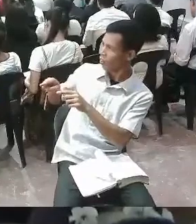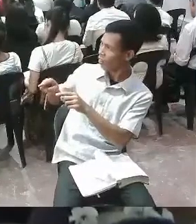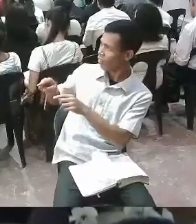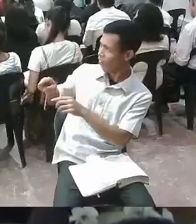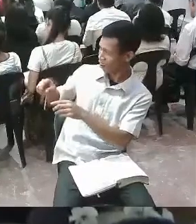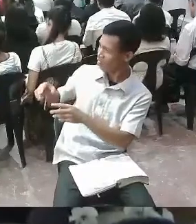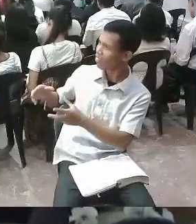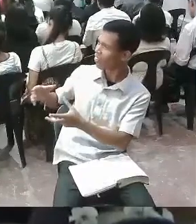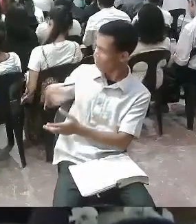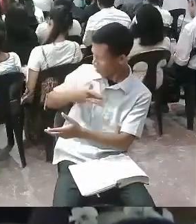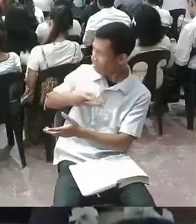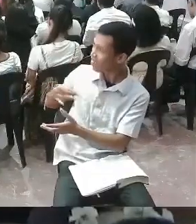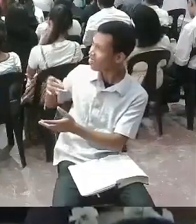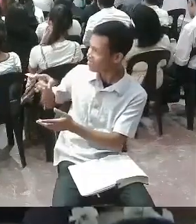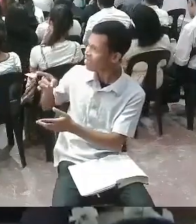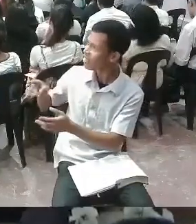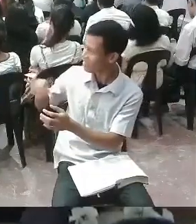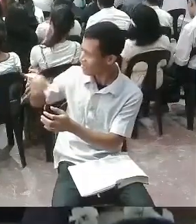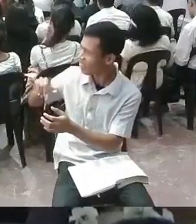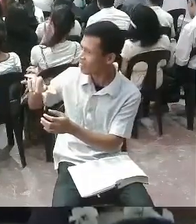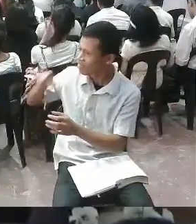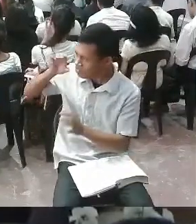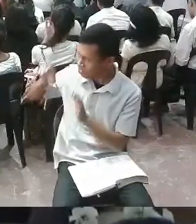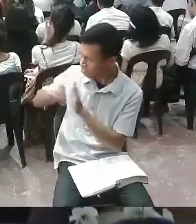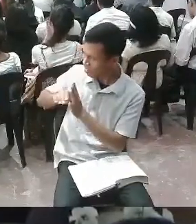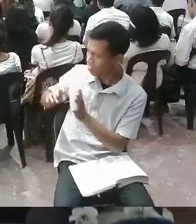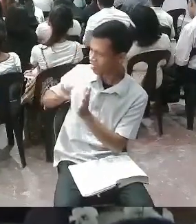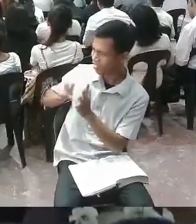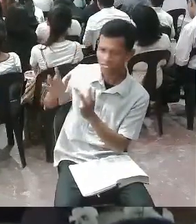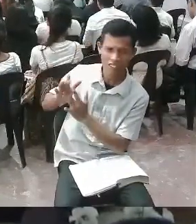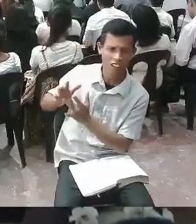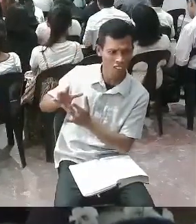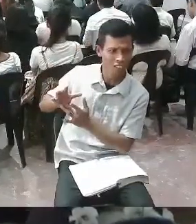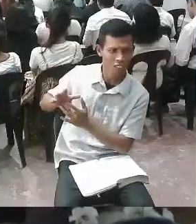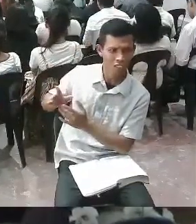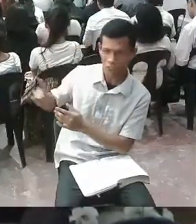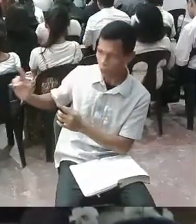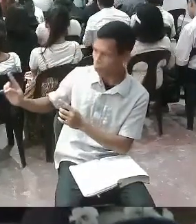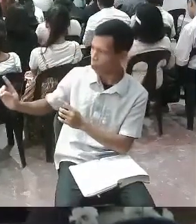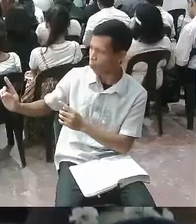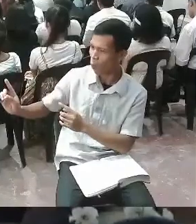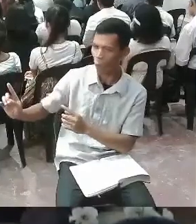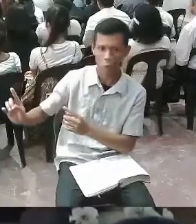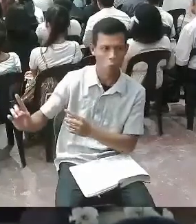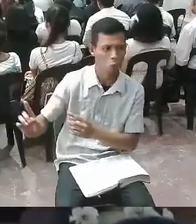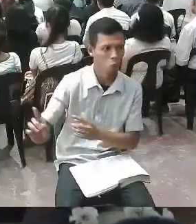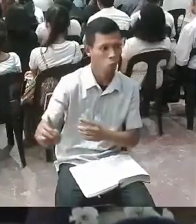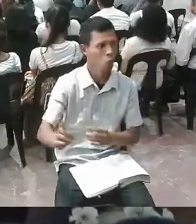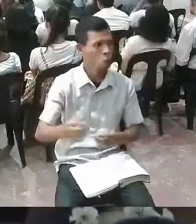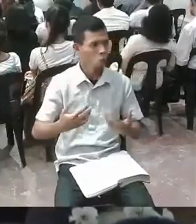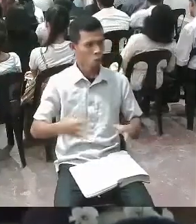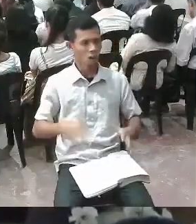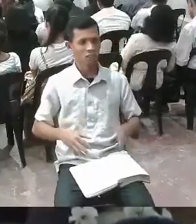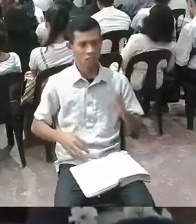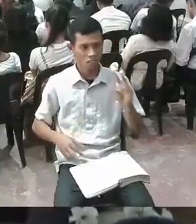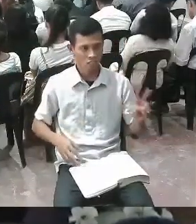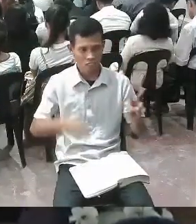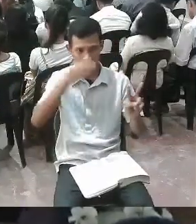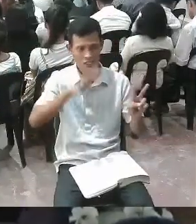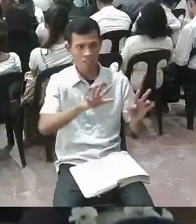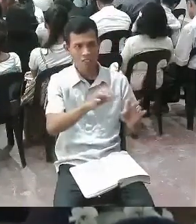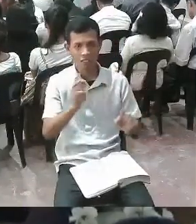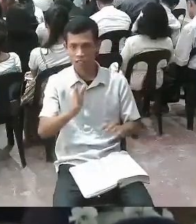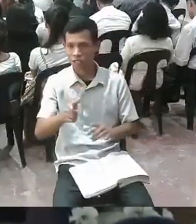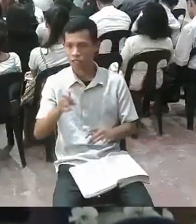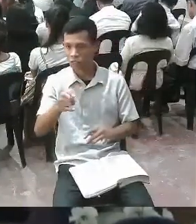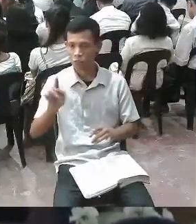I want to be a little picture of Jesus. And that's what Paul is saying here in 2 Corinthians 5:21. Maybe